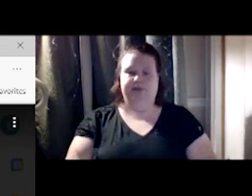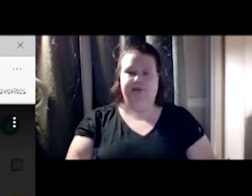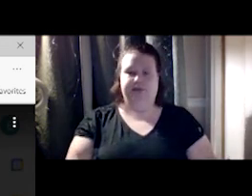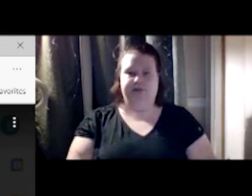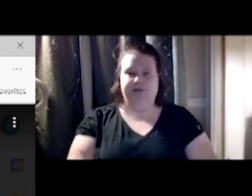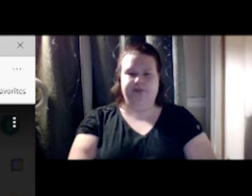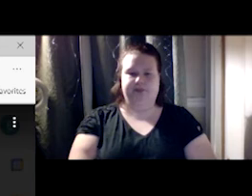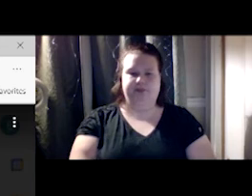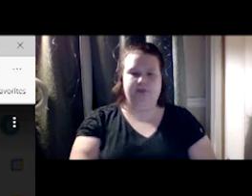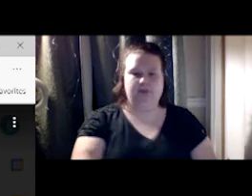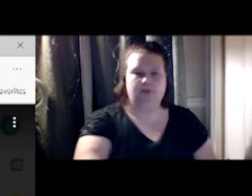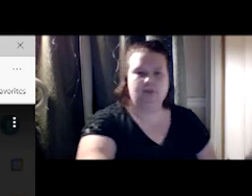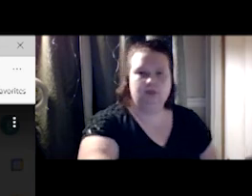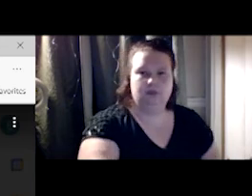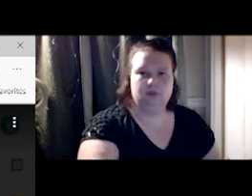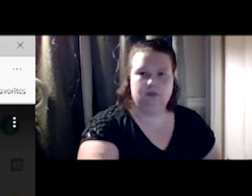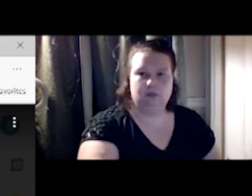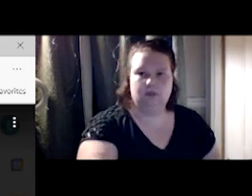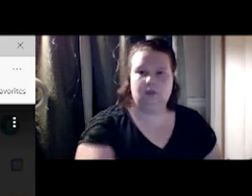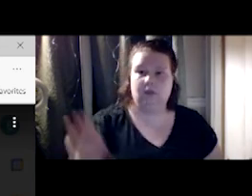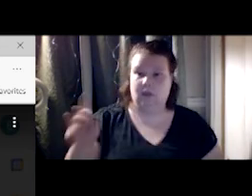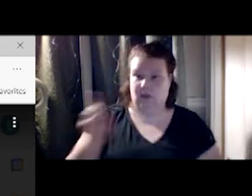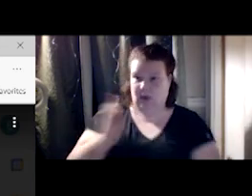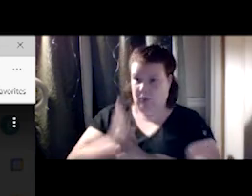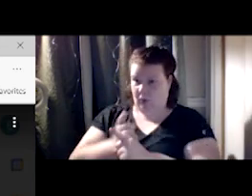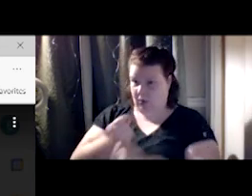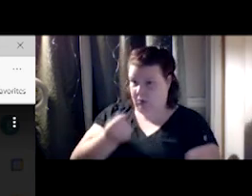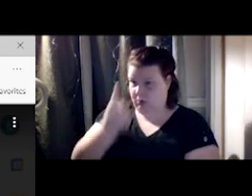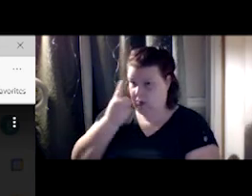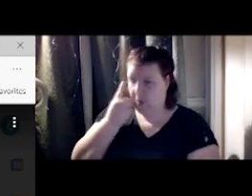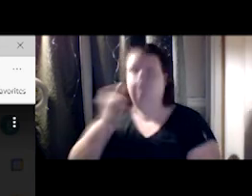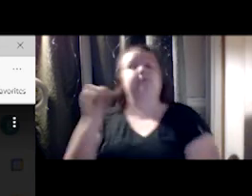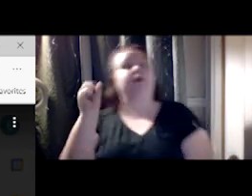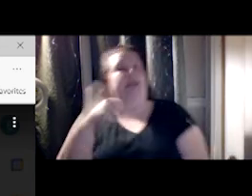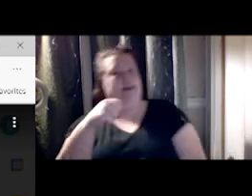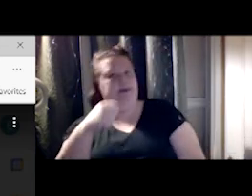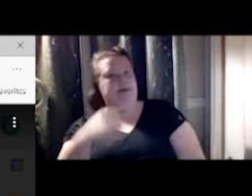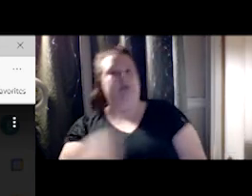Am I correct in understanding you, Marlon? Is that right? Yes.